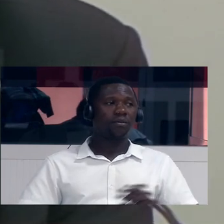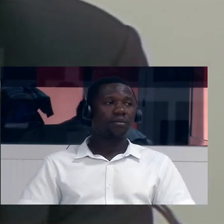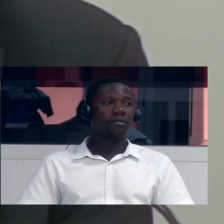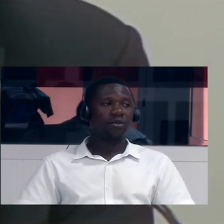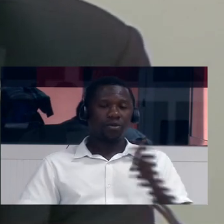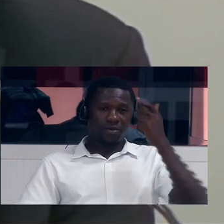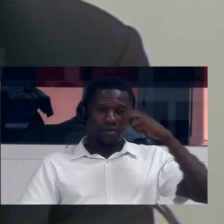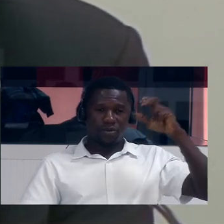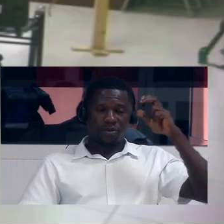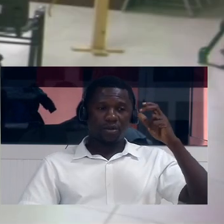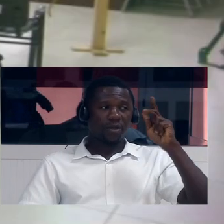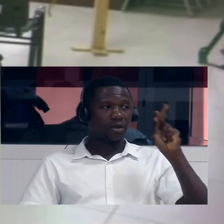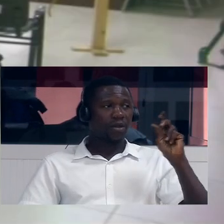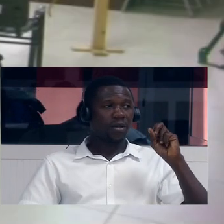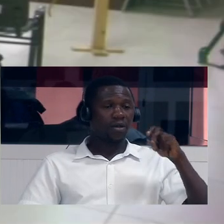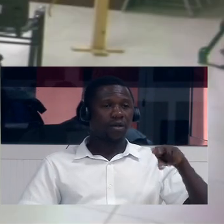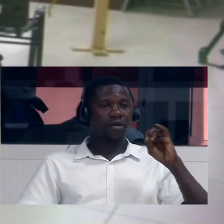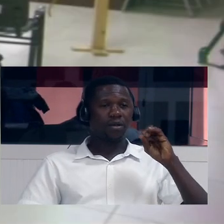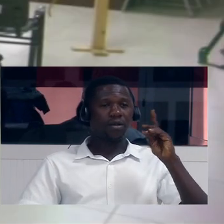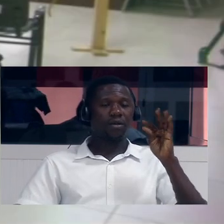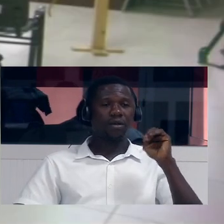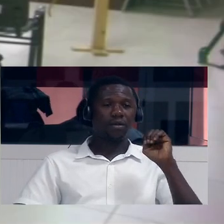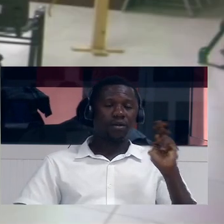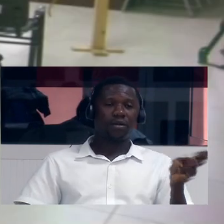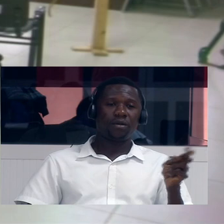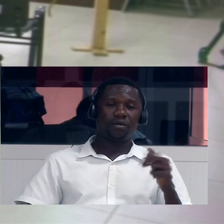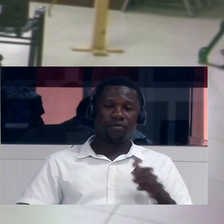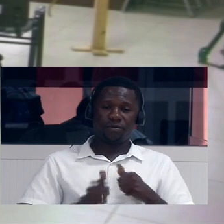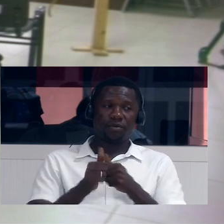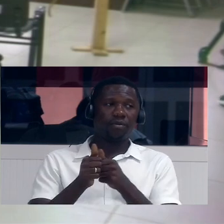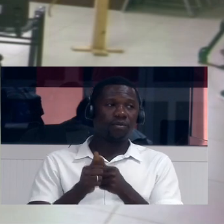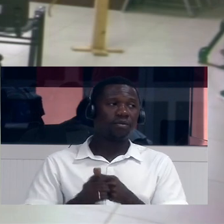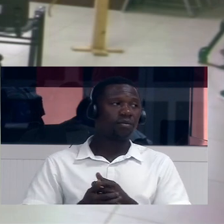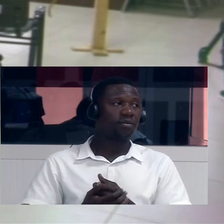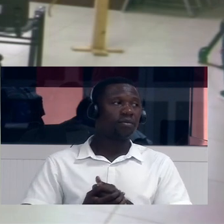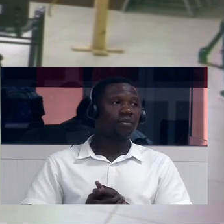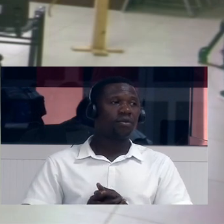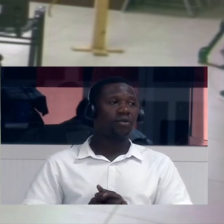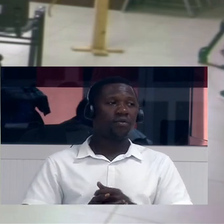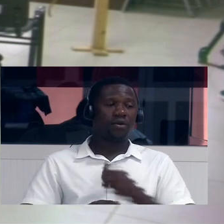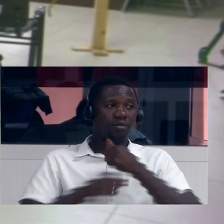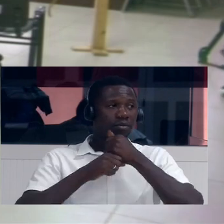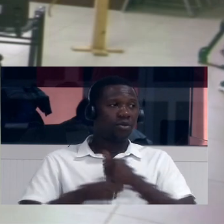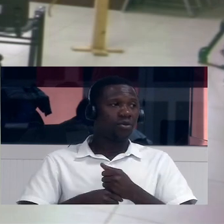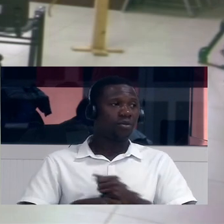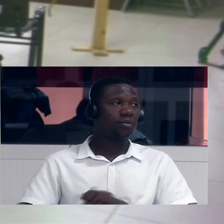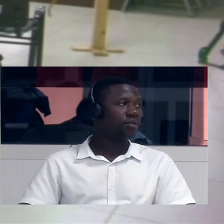that. Commissioner Kinte, followed by Commissioner Bishop Modico.